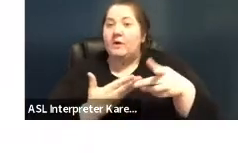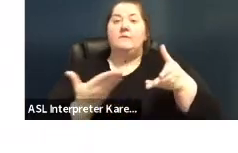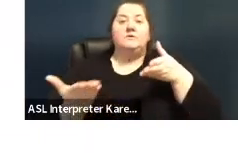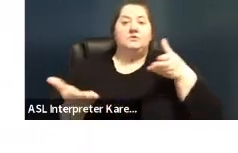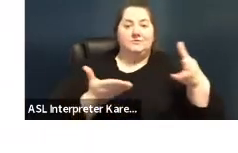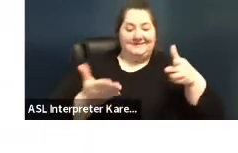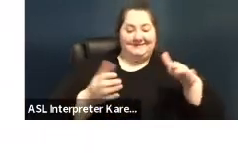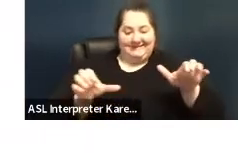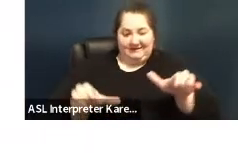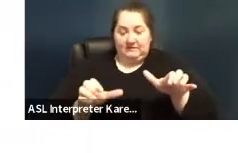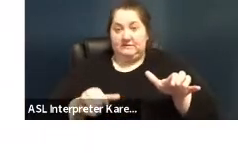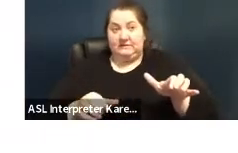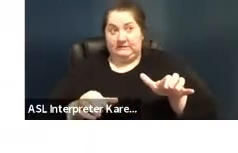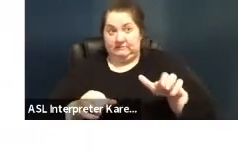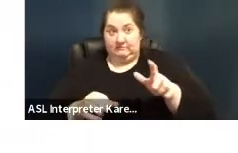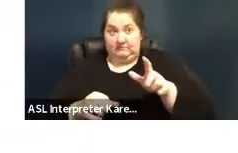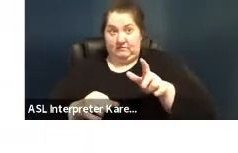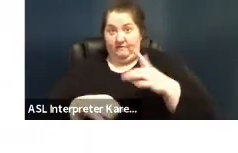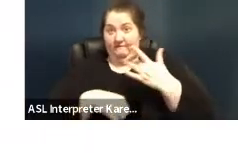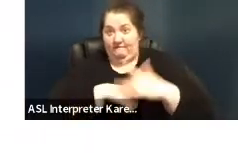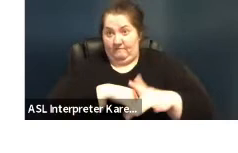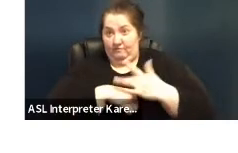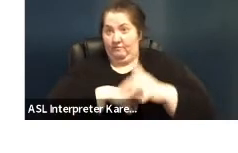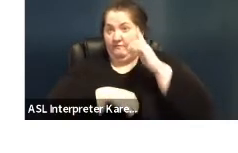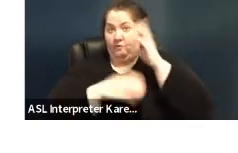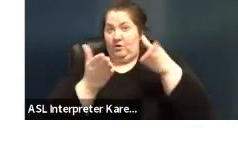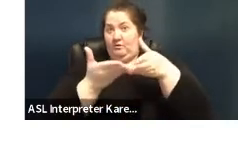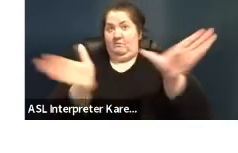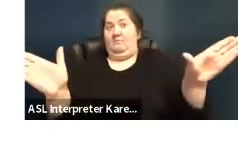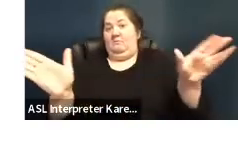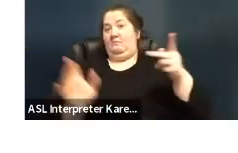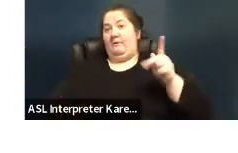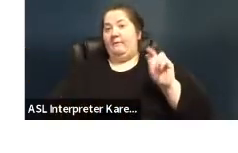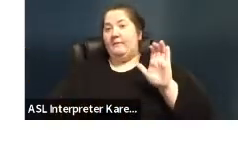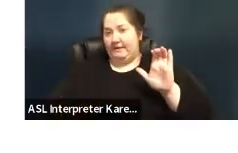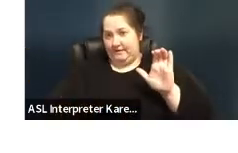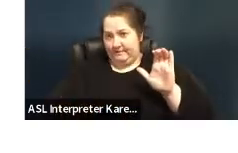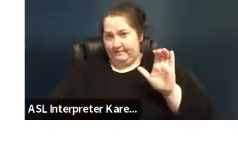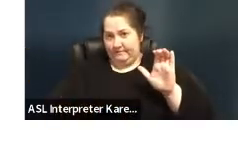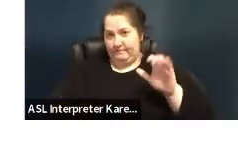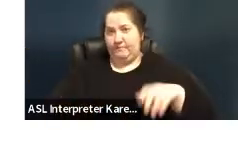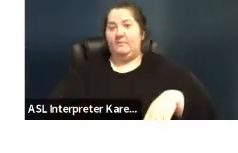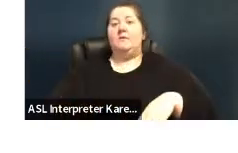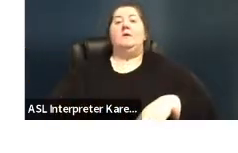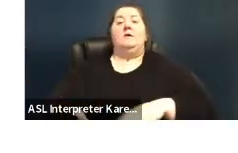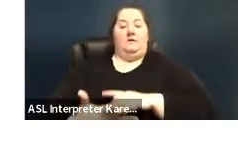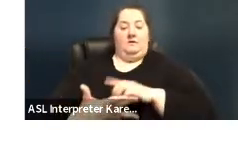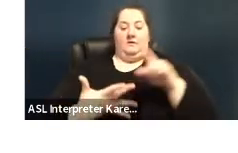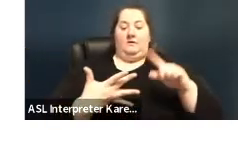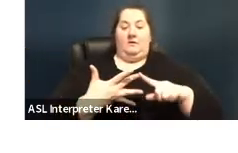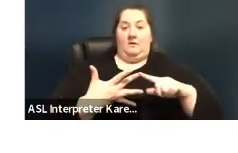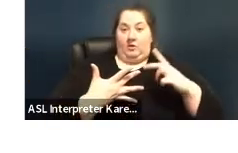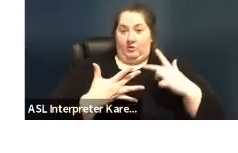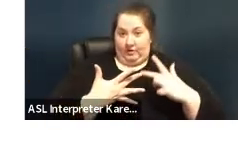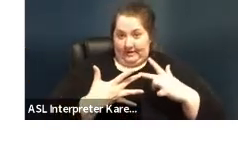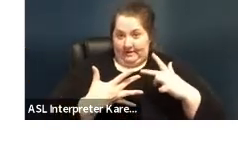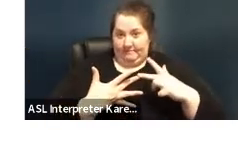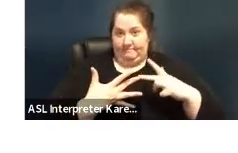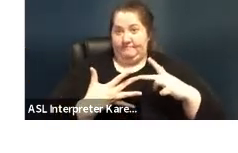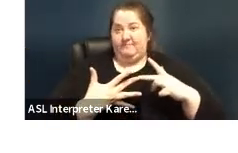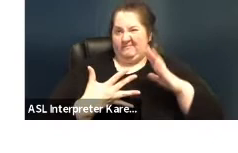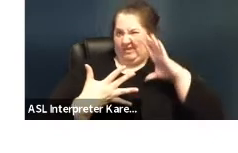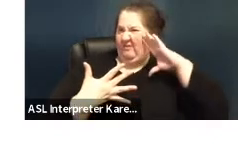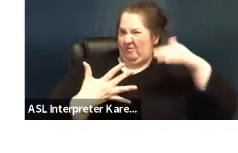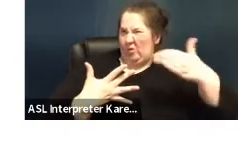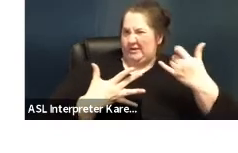and activities that they make available to the public. Now, Title III of the ADA, which is our focus